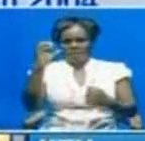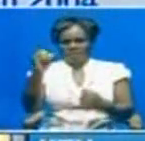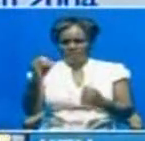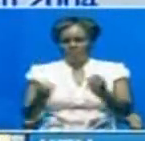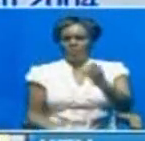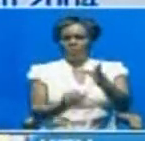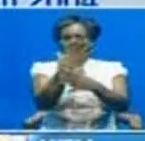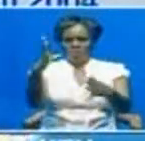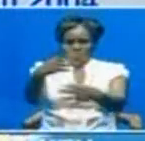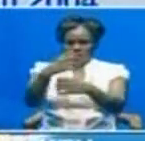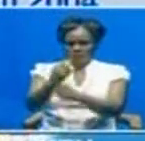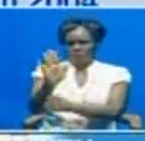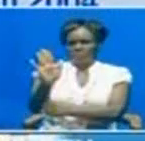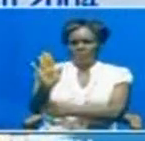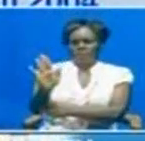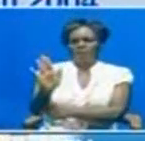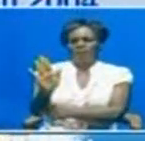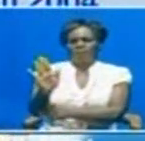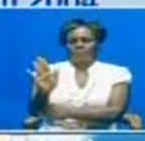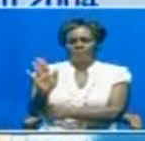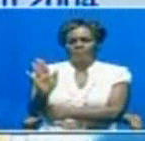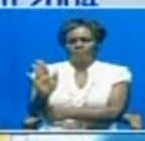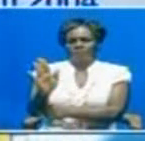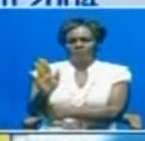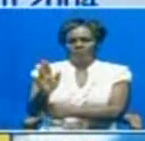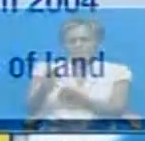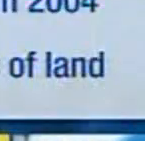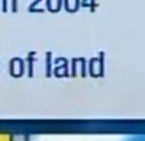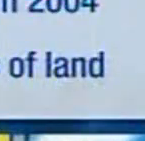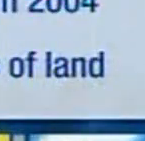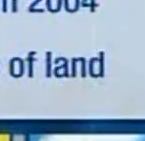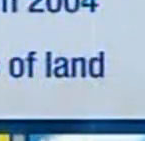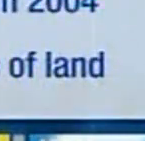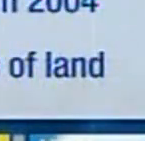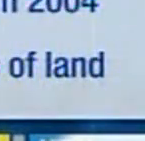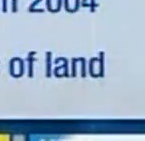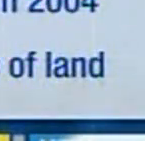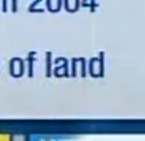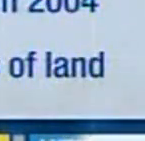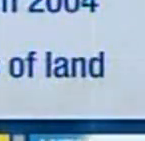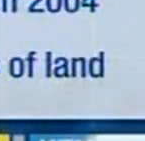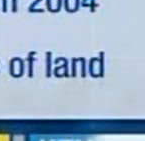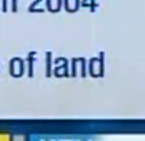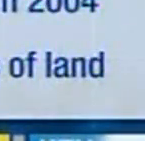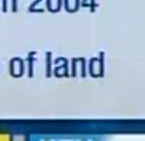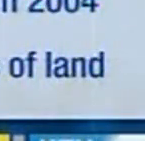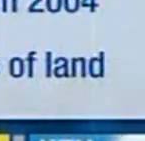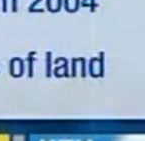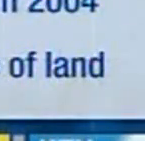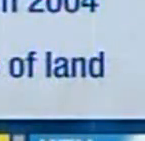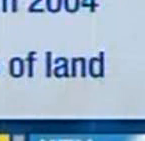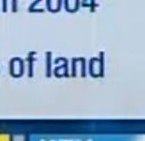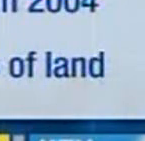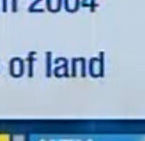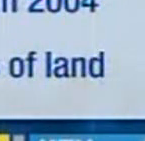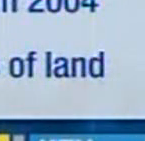own company, Willy Kathurima Associates, to undertake business in real estate. He became a citizen of Botswana